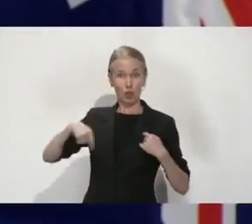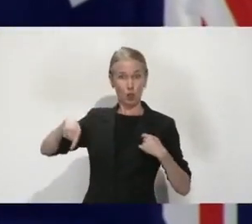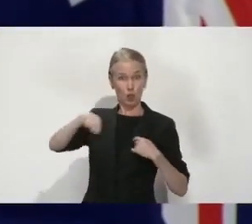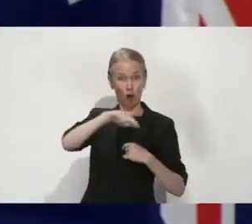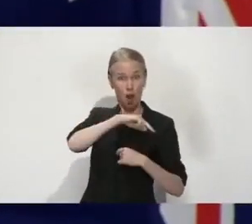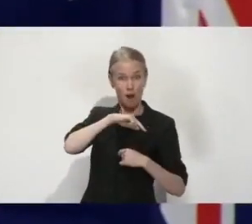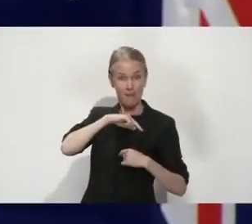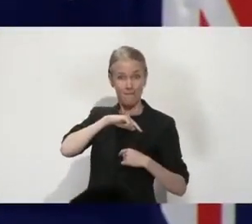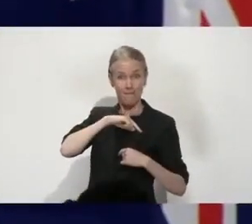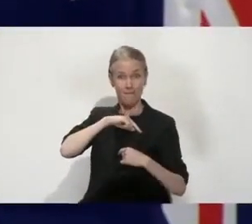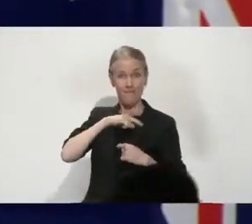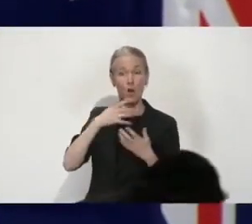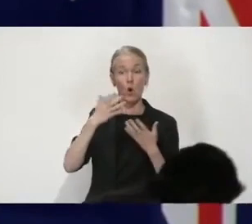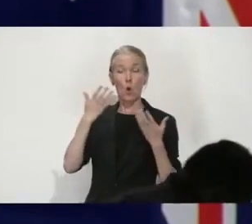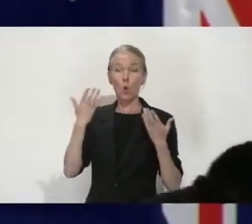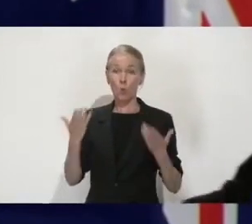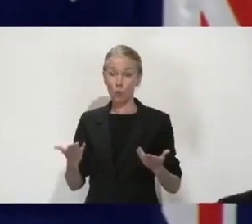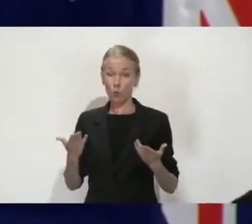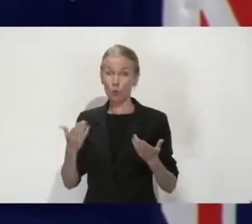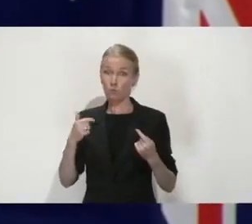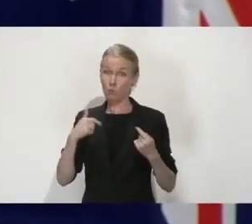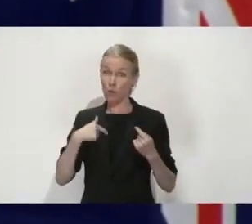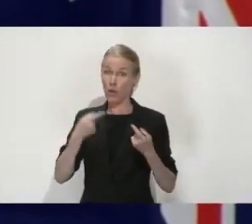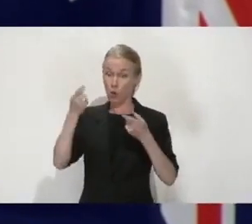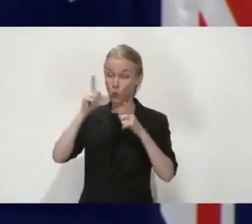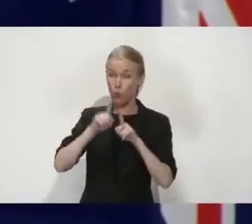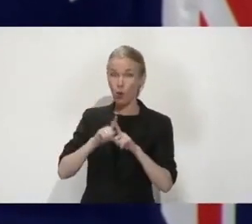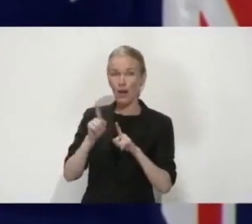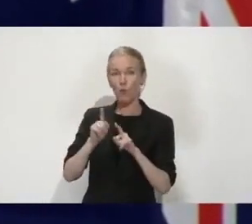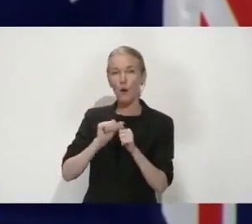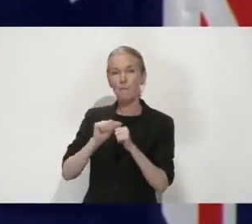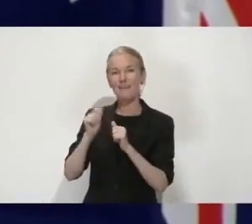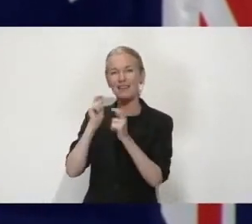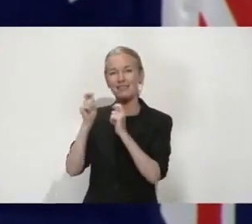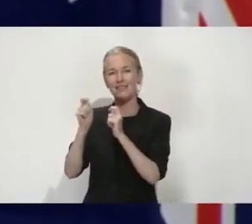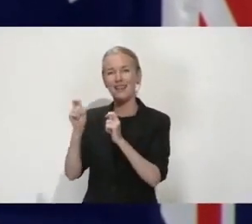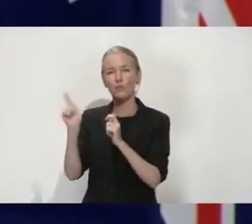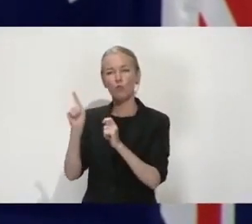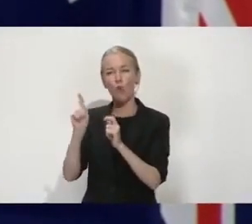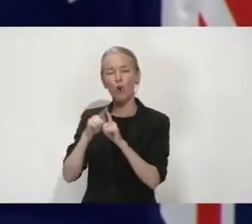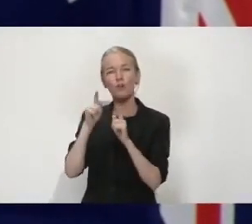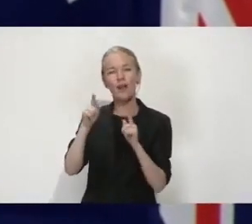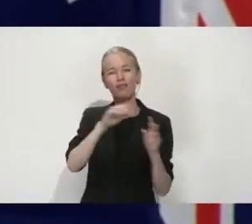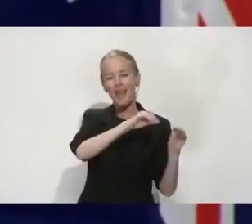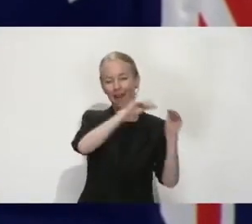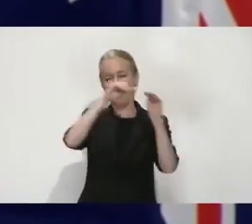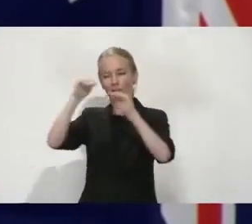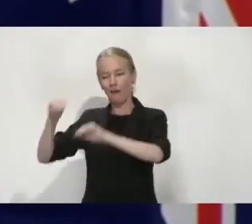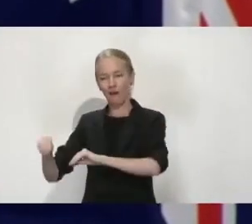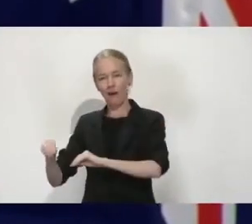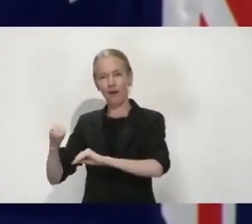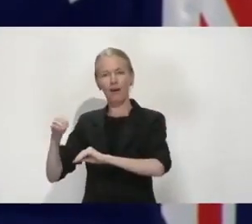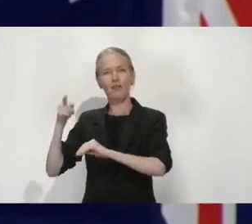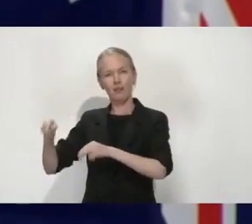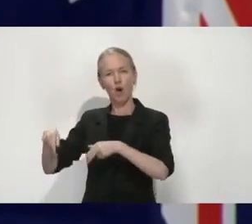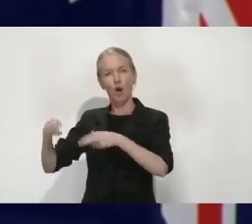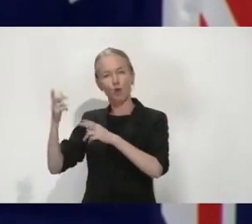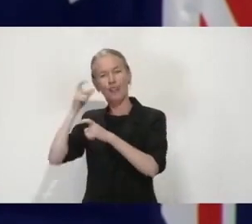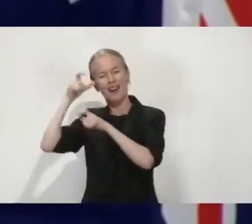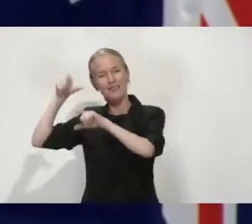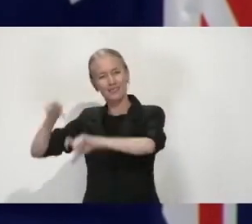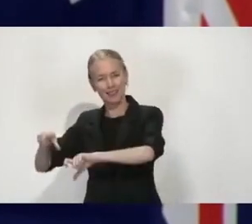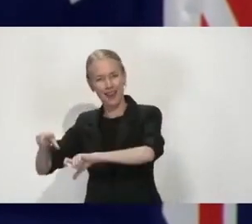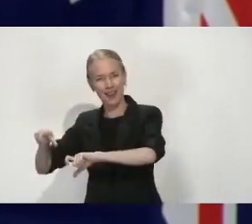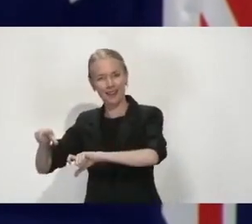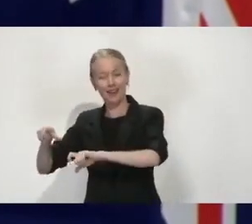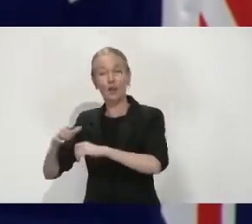best location to test somebody was at their final destination. That was following health guidance. So those people would fly, and it's the same